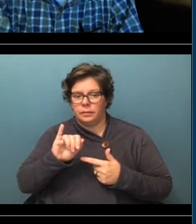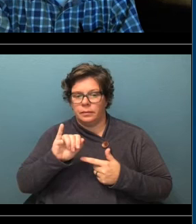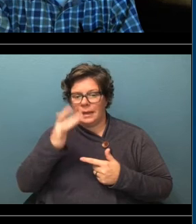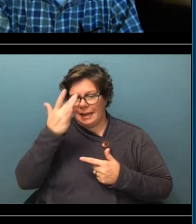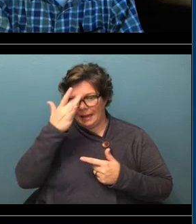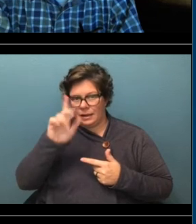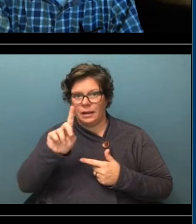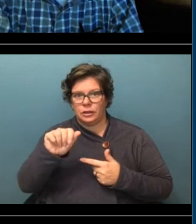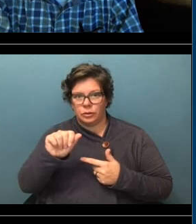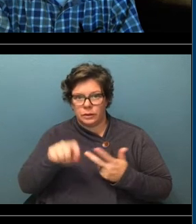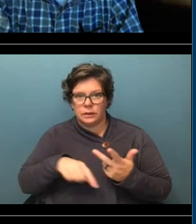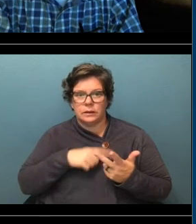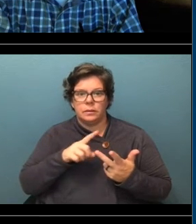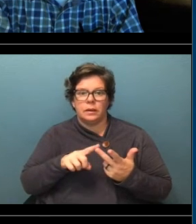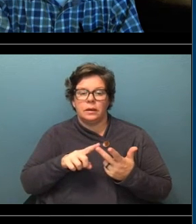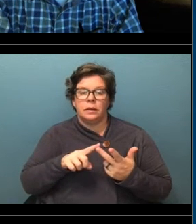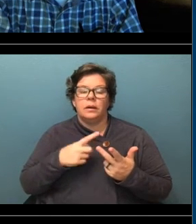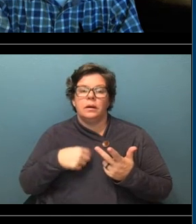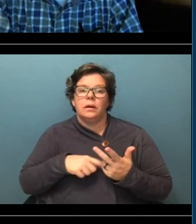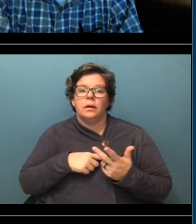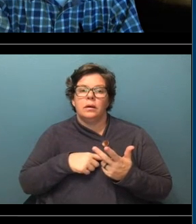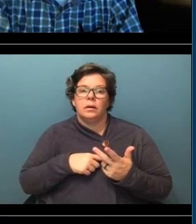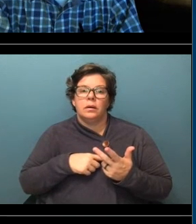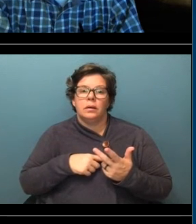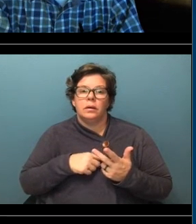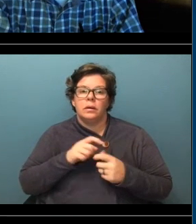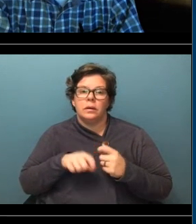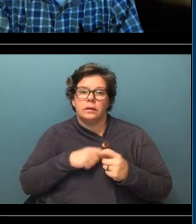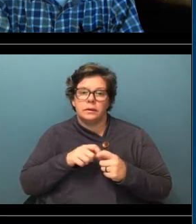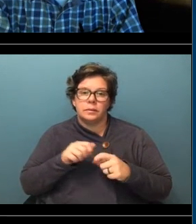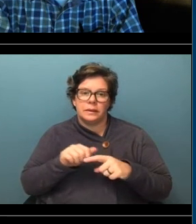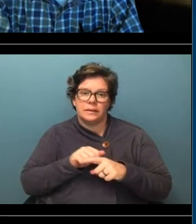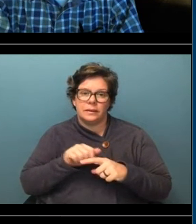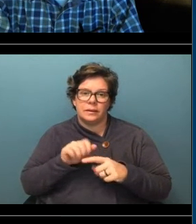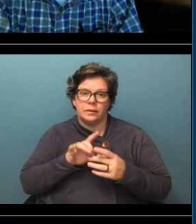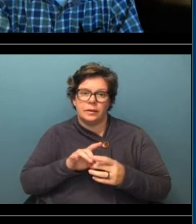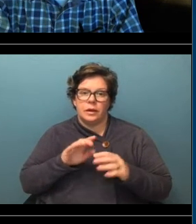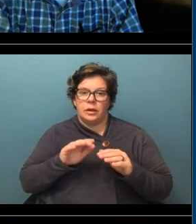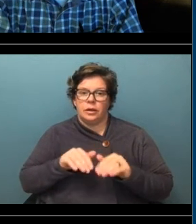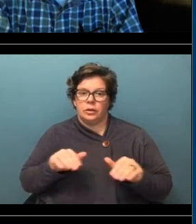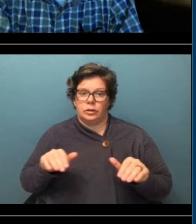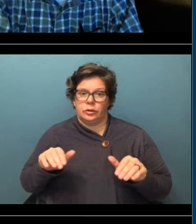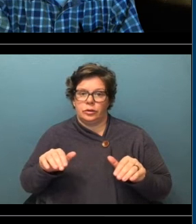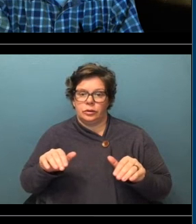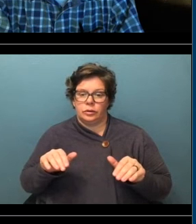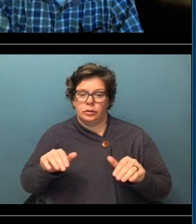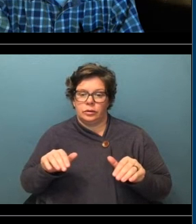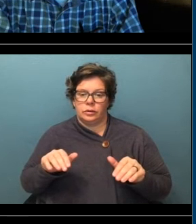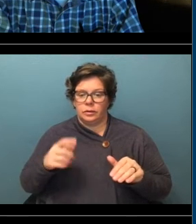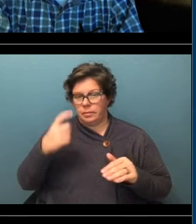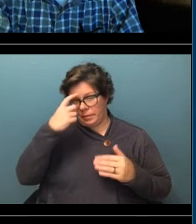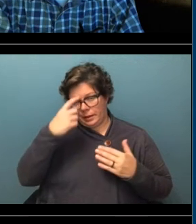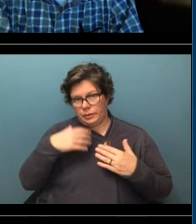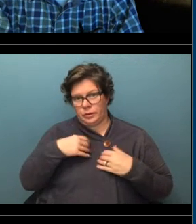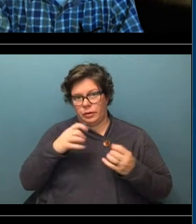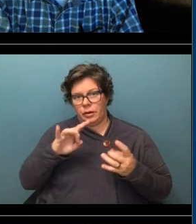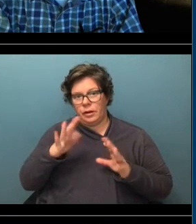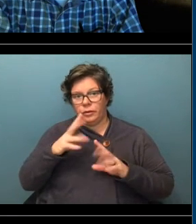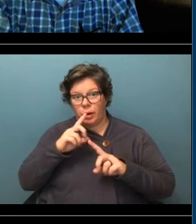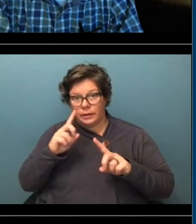have been specifically trained with children's mental health crisis